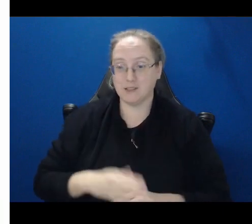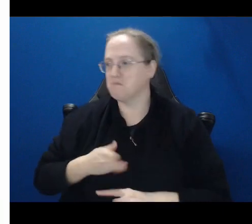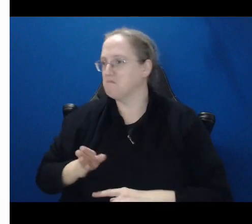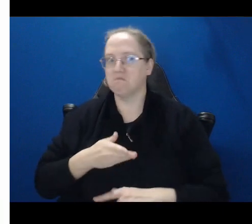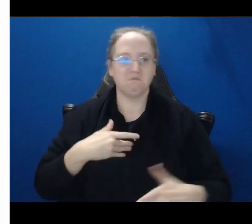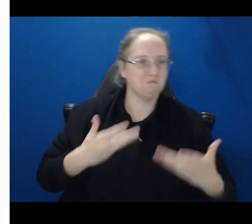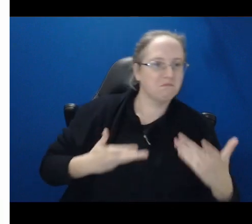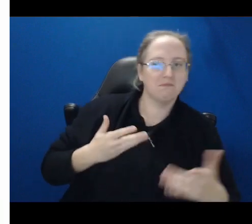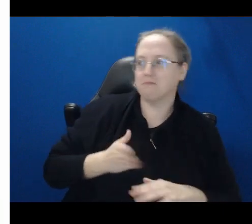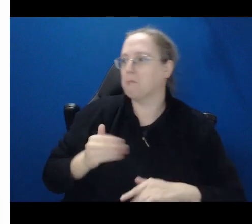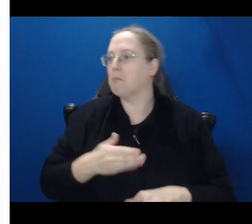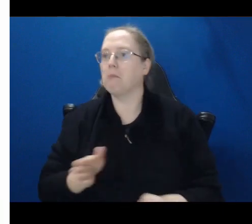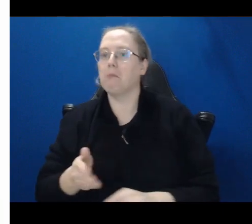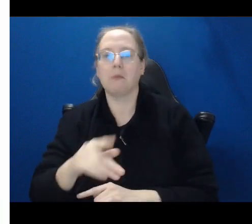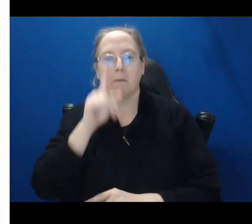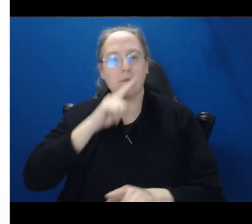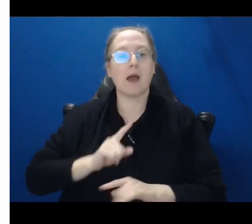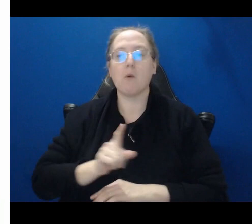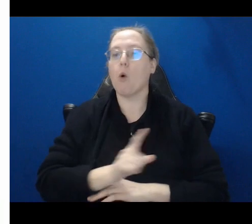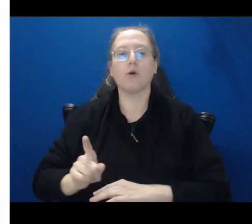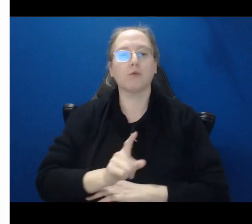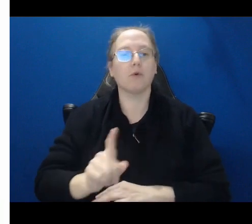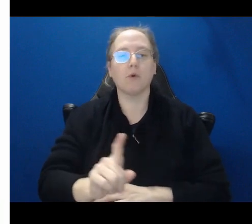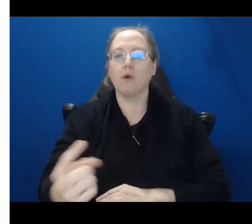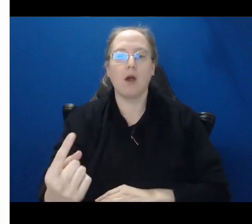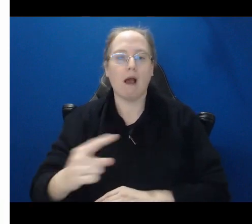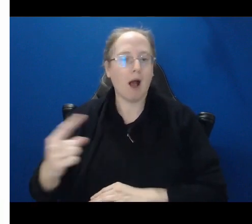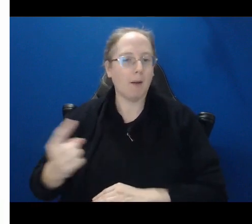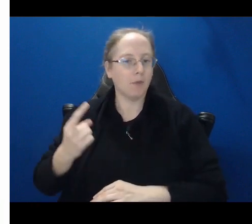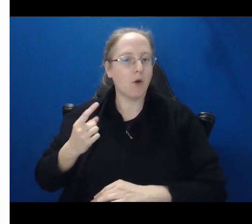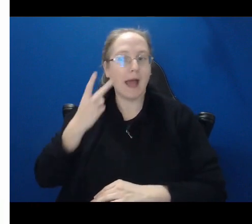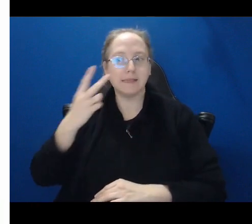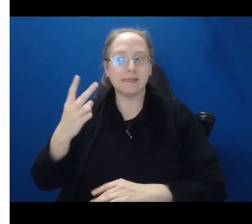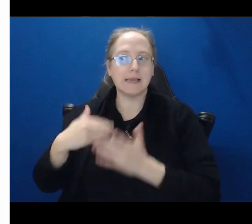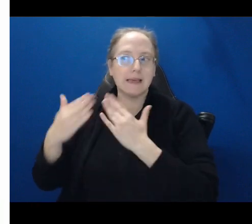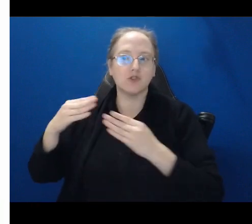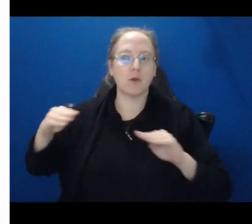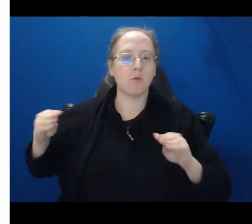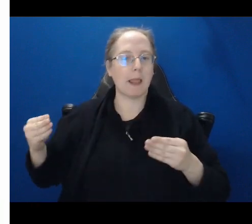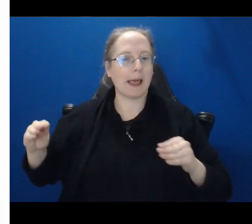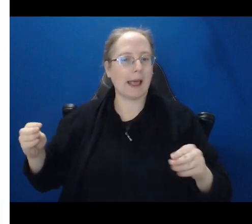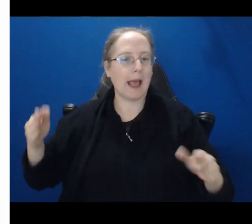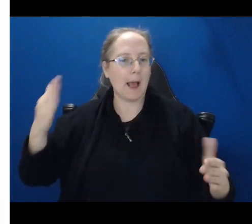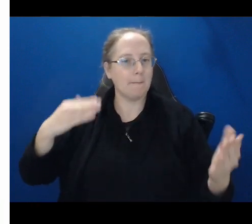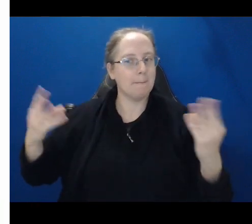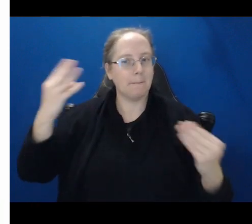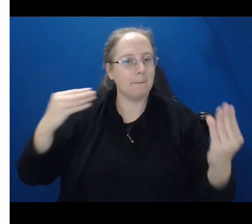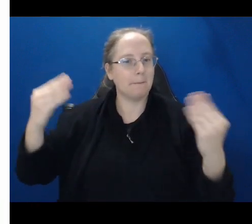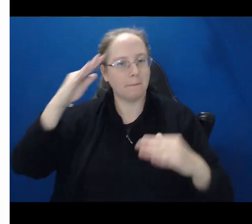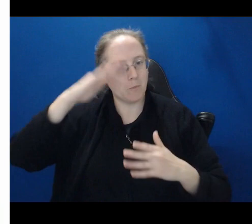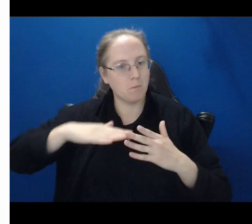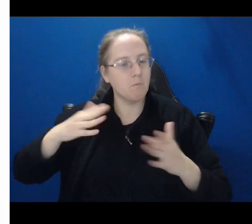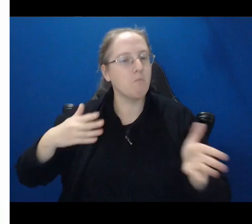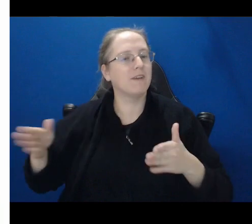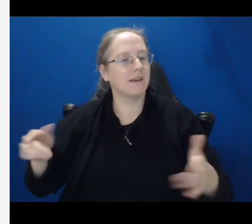out and see, those ripples of history and experience, like